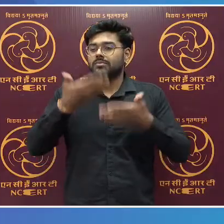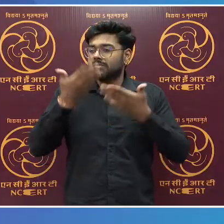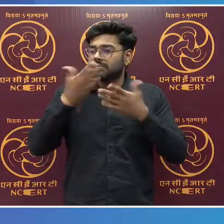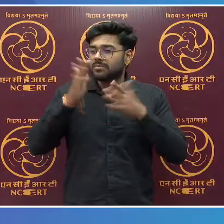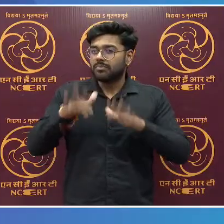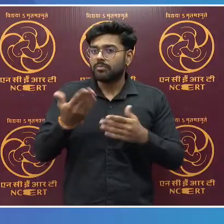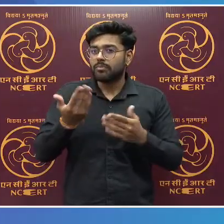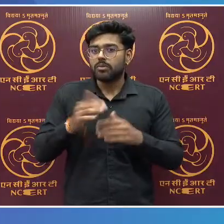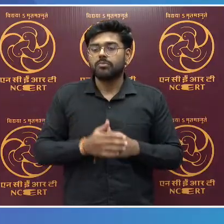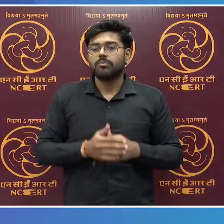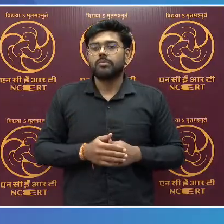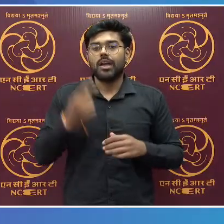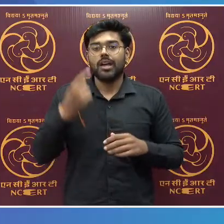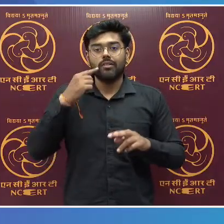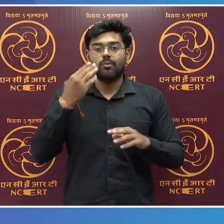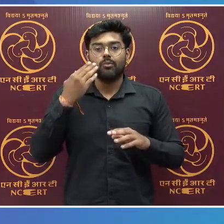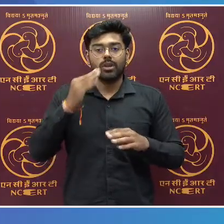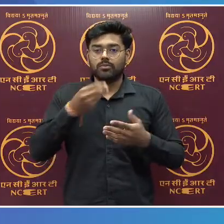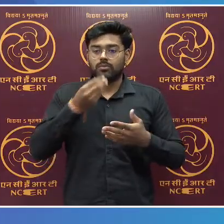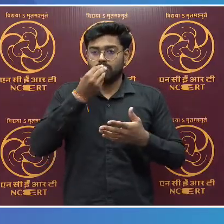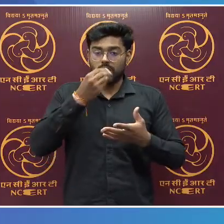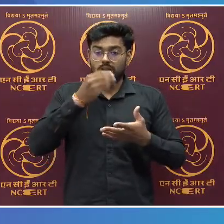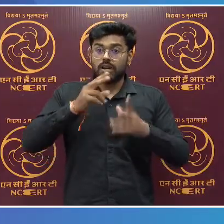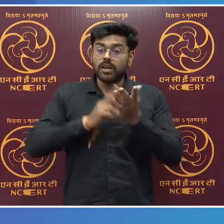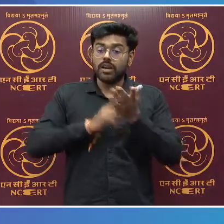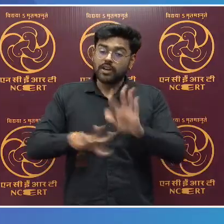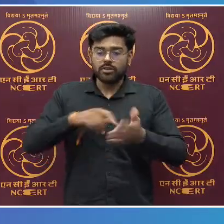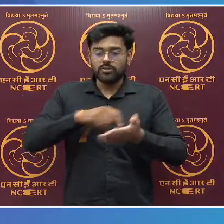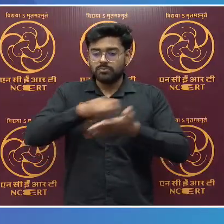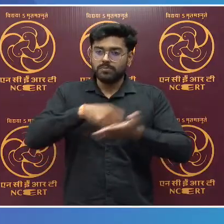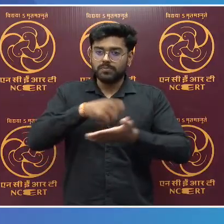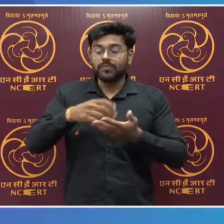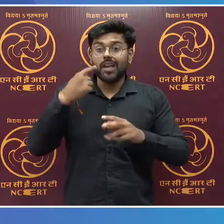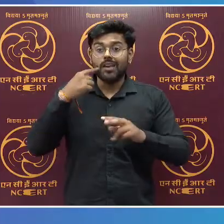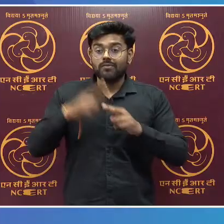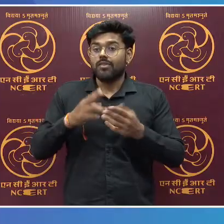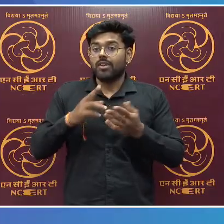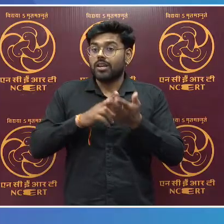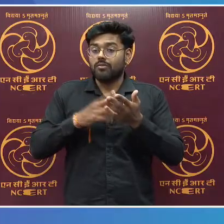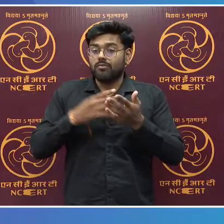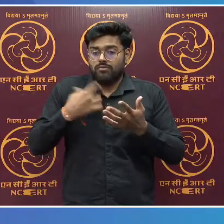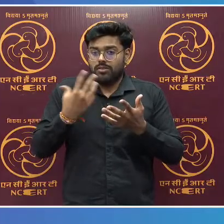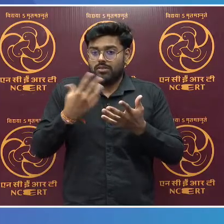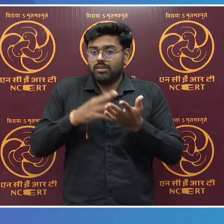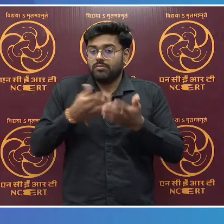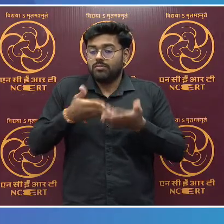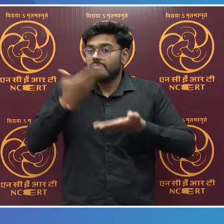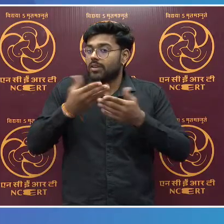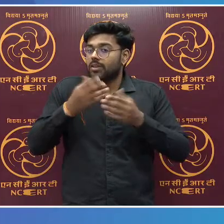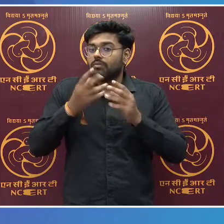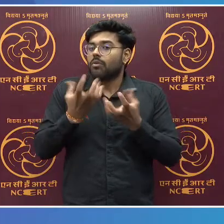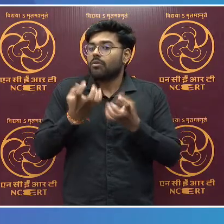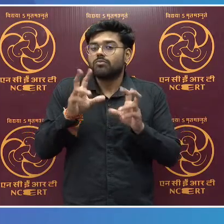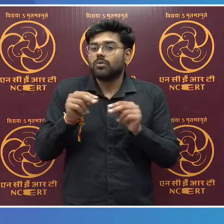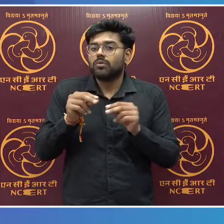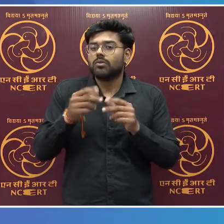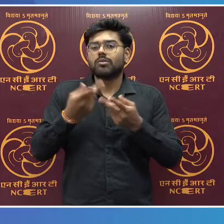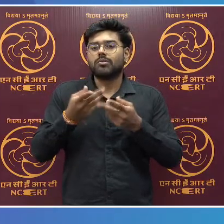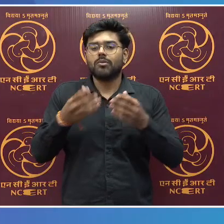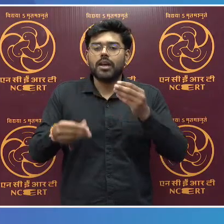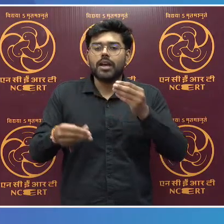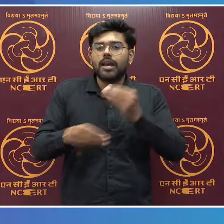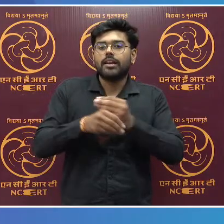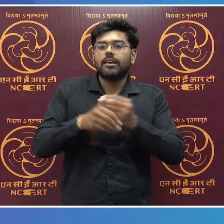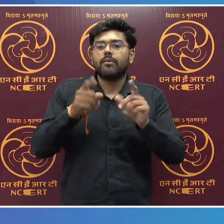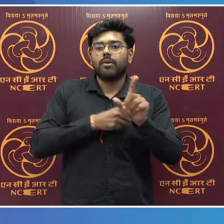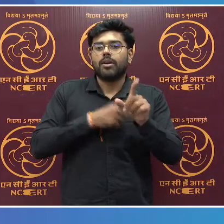also when food is fermenting naturally. And if you don't want that smell to be there in your food, you can just simply add